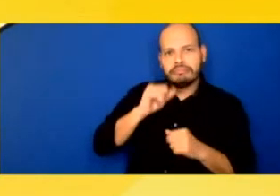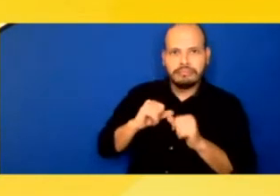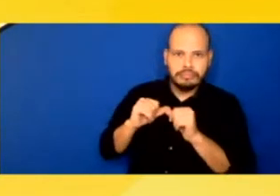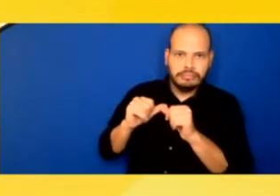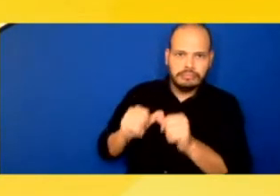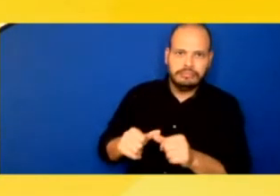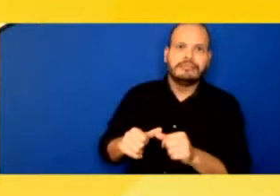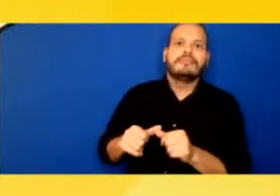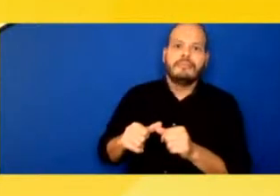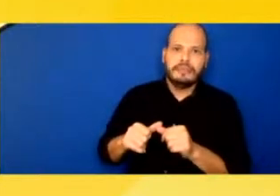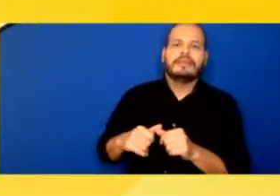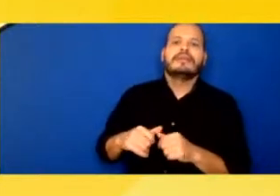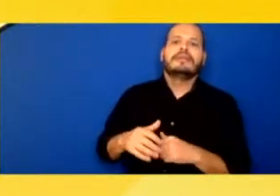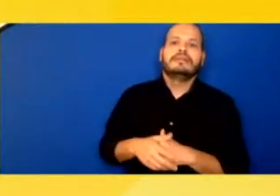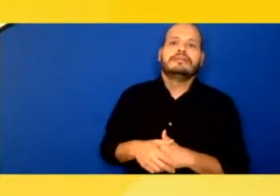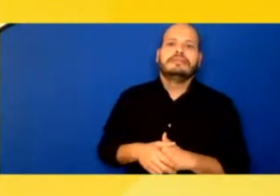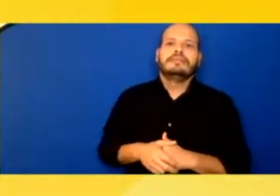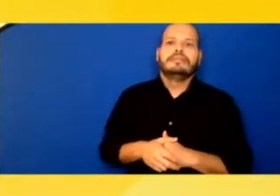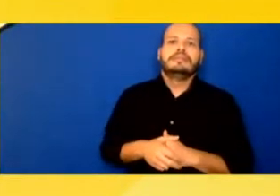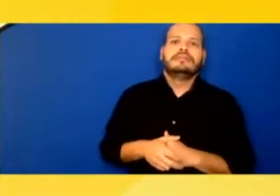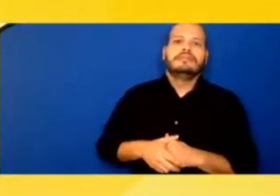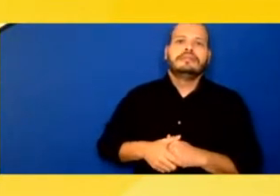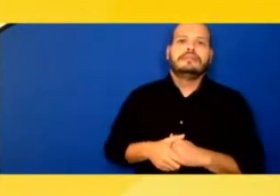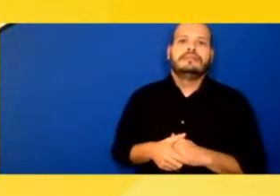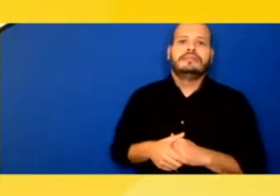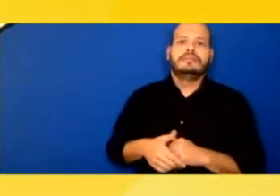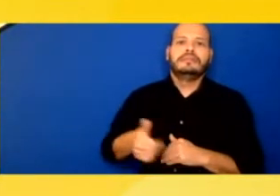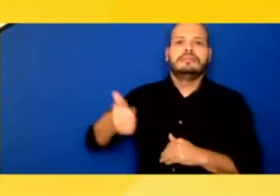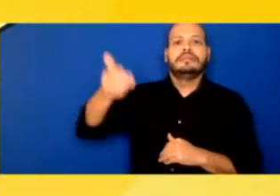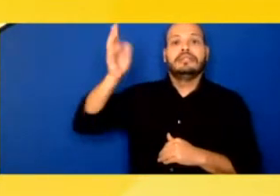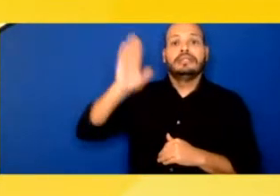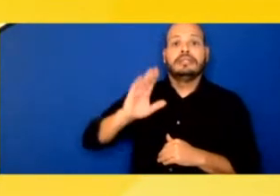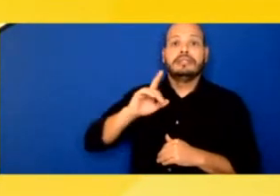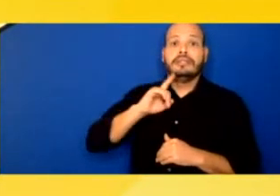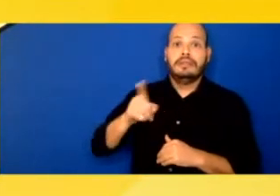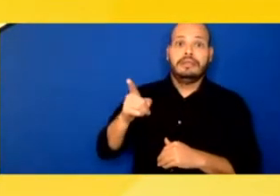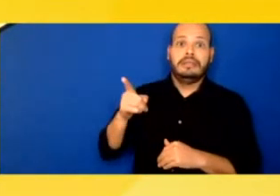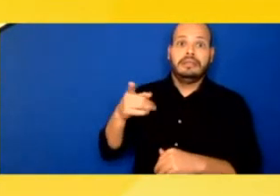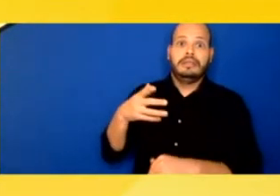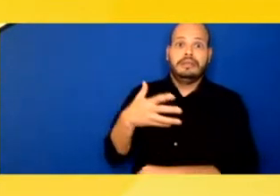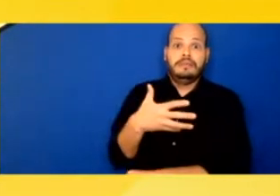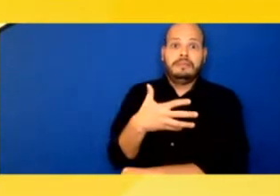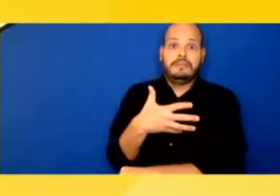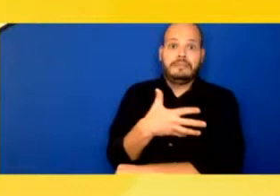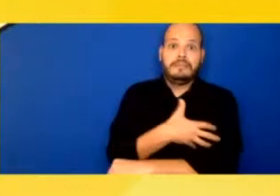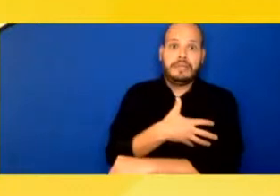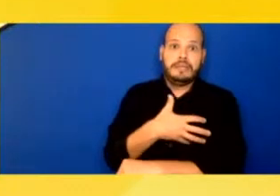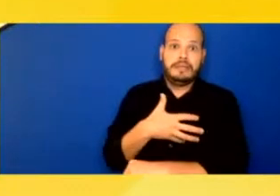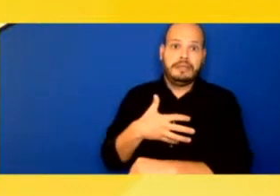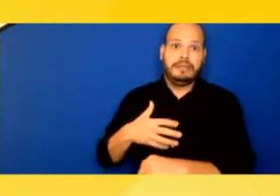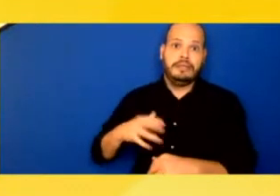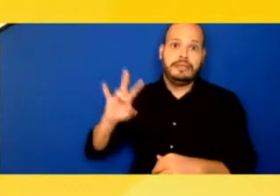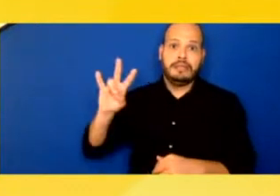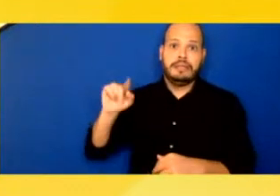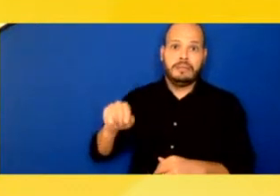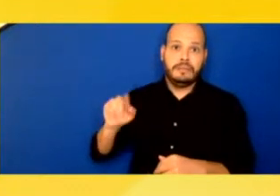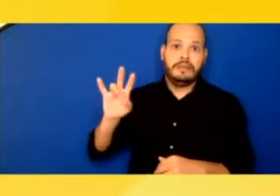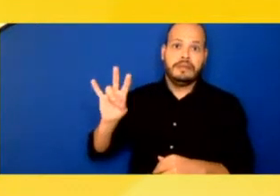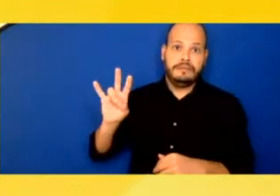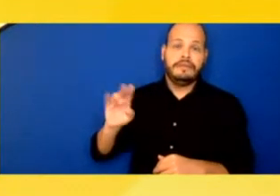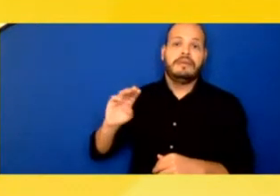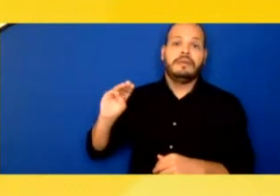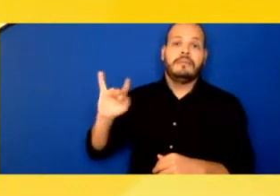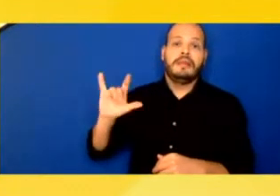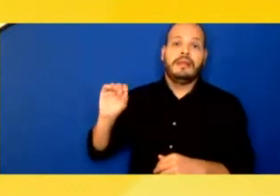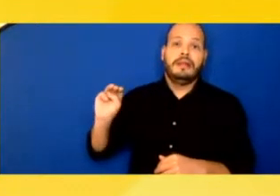of COVID. Before COVID, 250,000 people dying a year from poverty. And now just in 7 months,